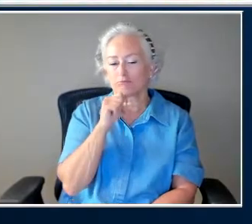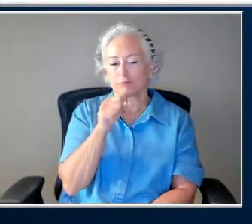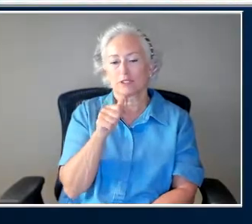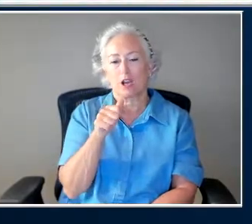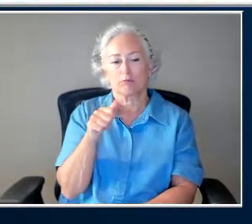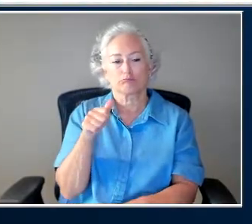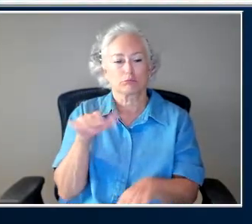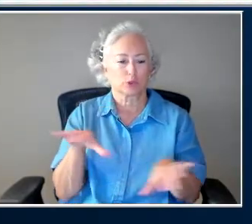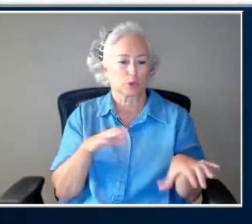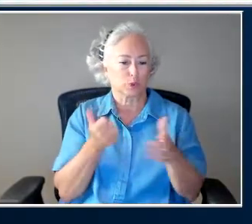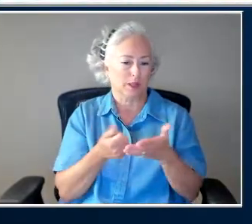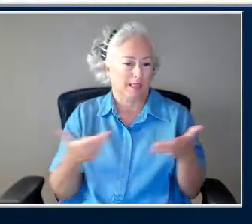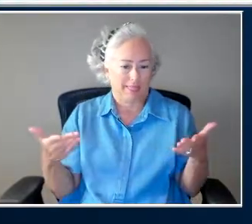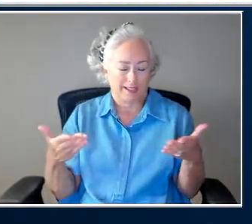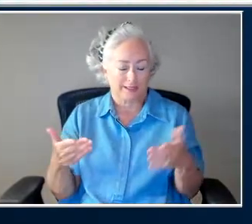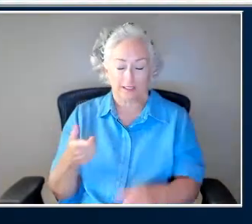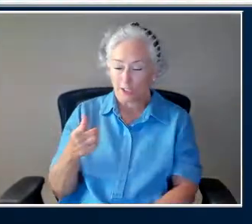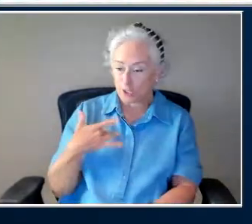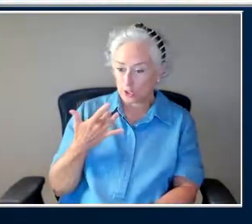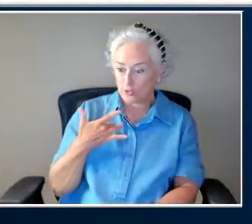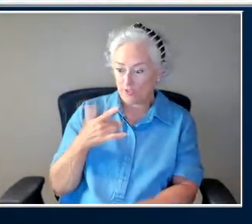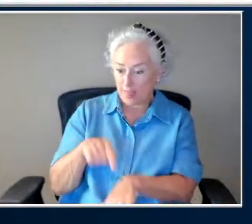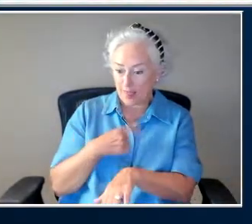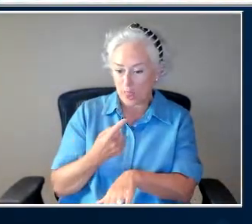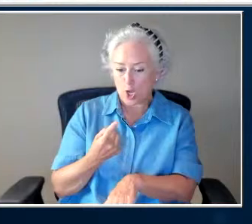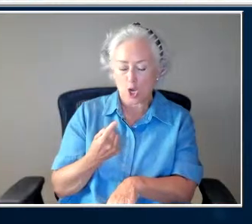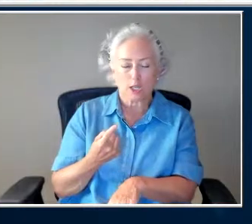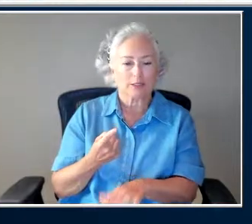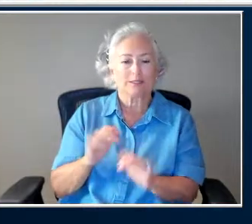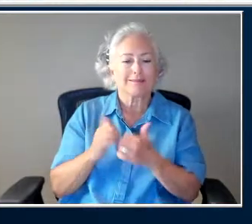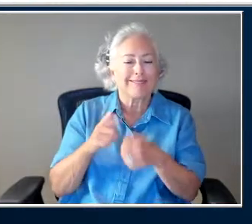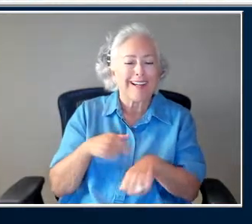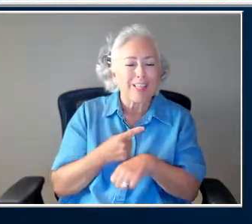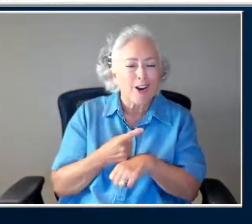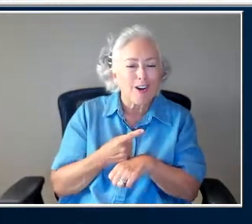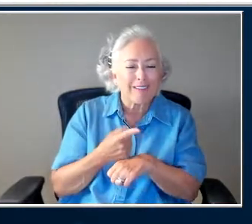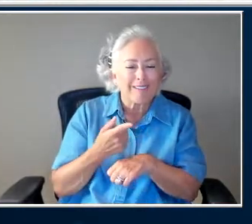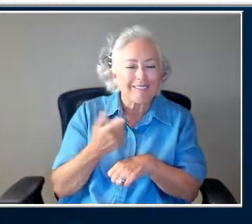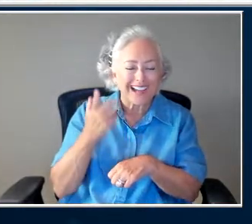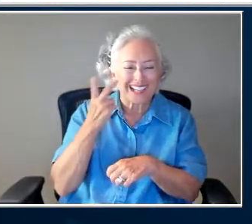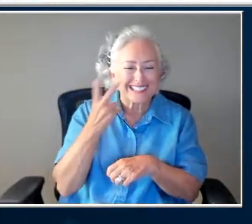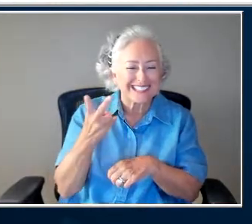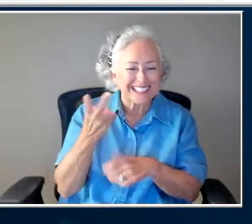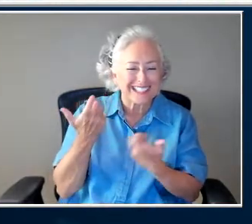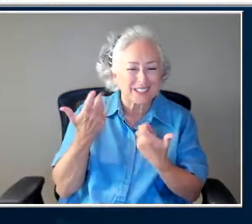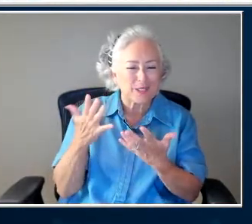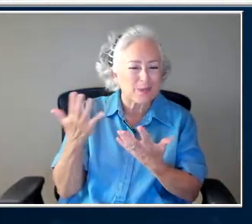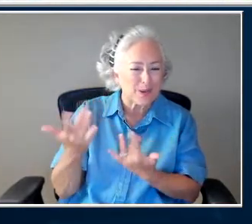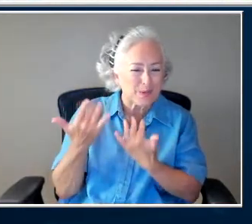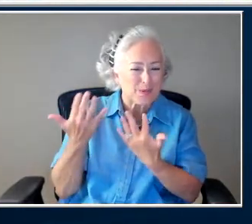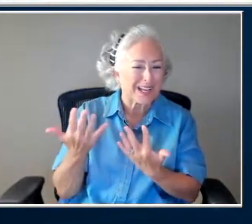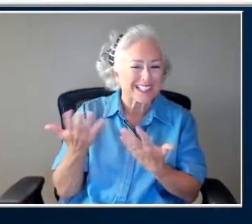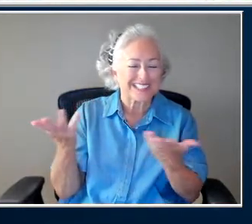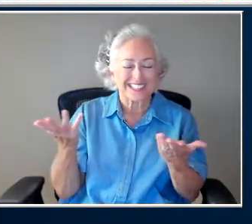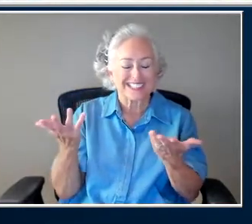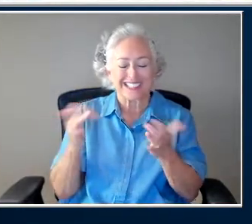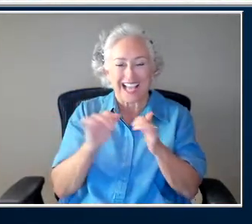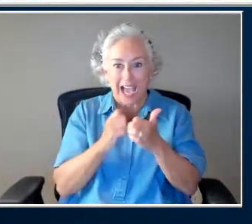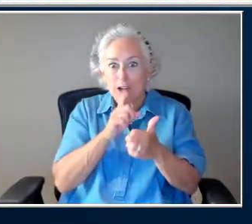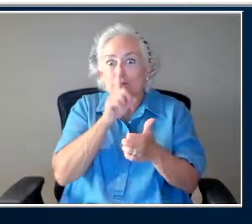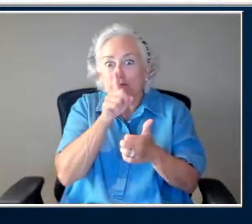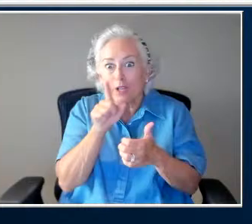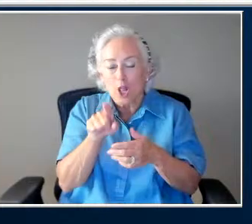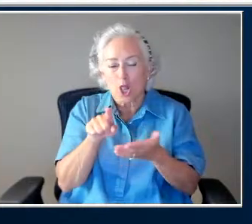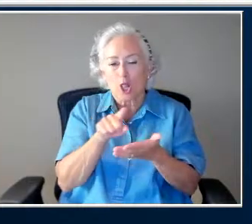long? You say it felt long. You're a guy that does not like to wait. So how long was it actually that you had to rest